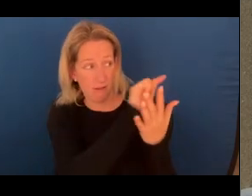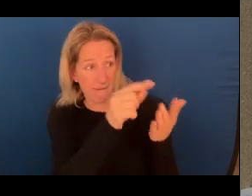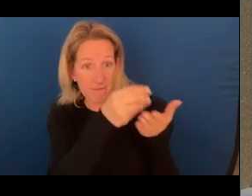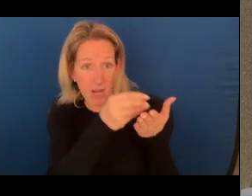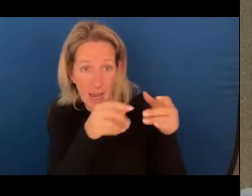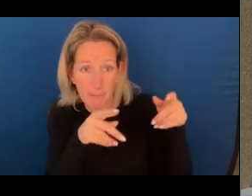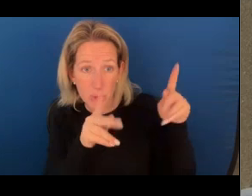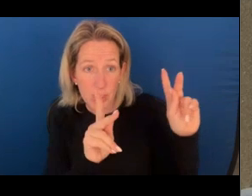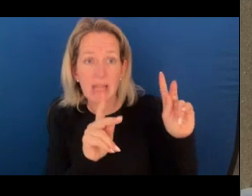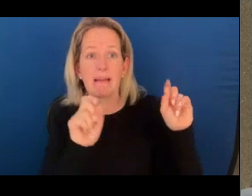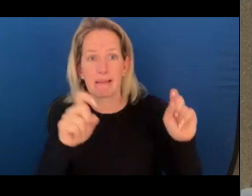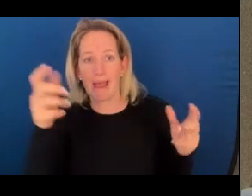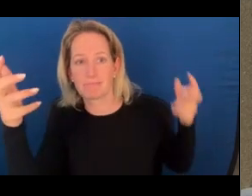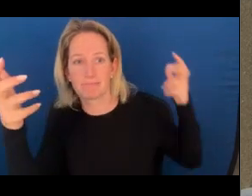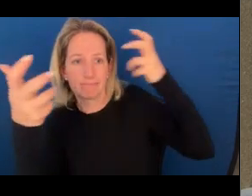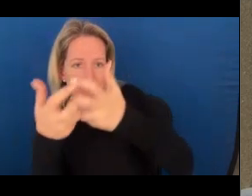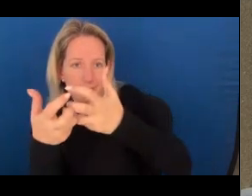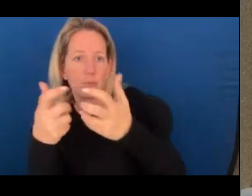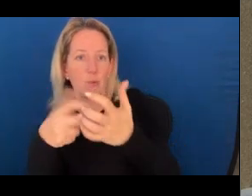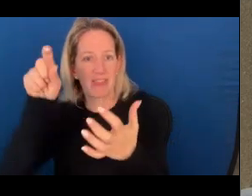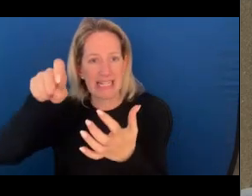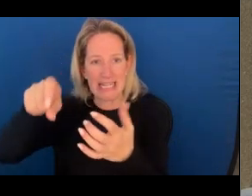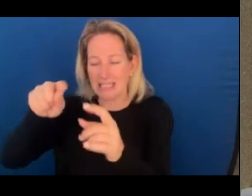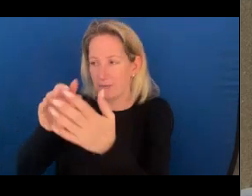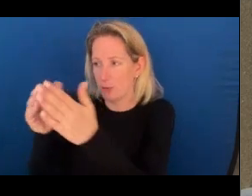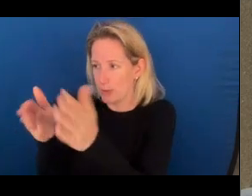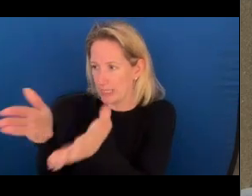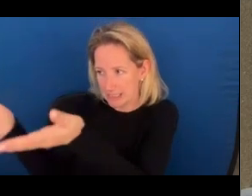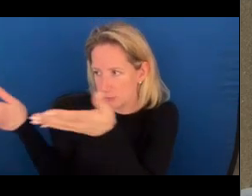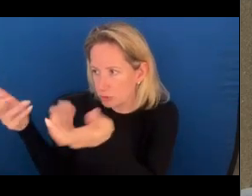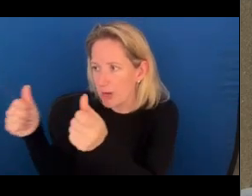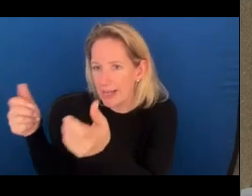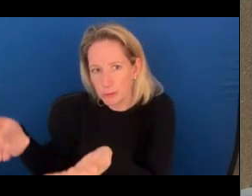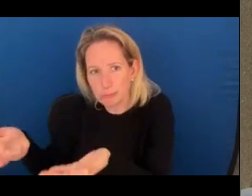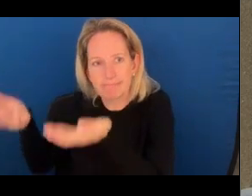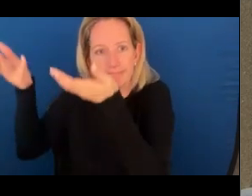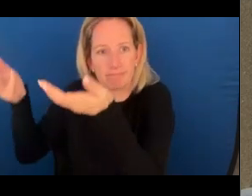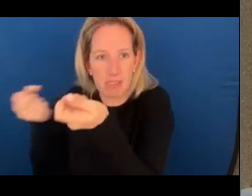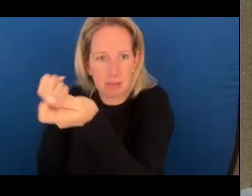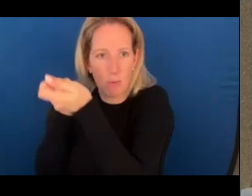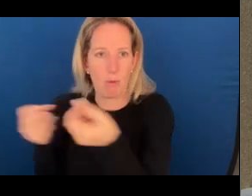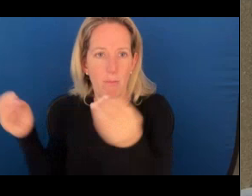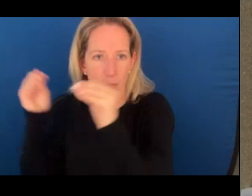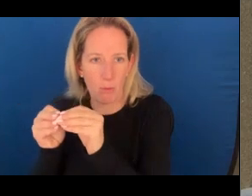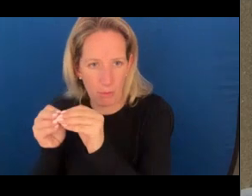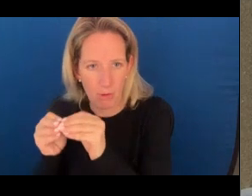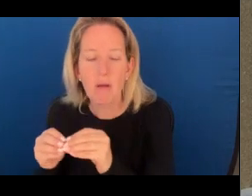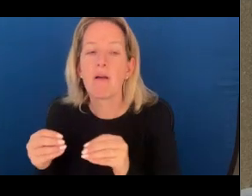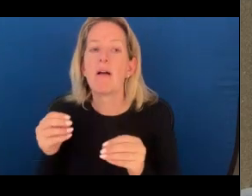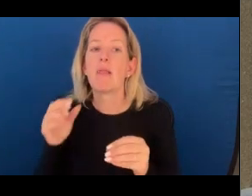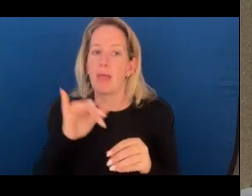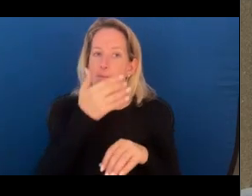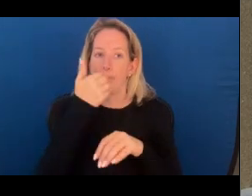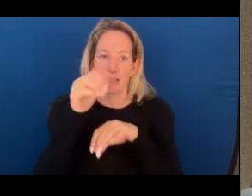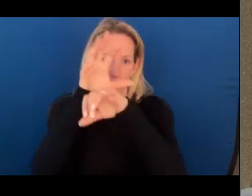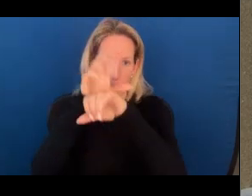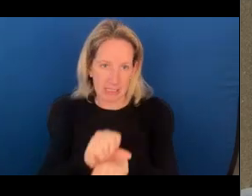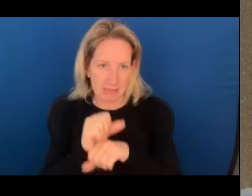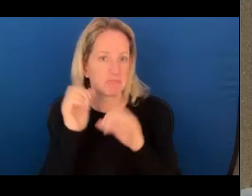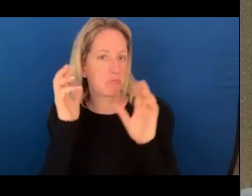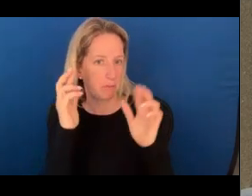the needs of the communities that we're trying to better, more readily support. And so we hope to share those best practices with the funders in our network. Next